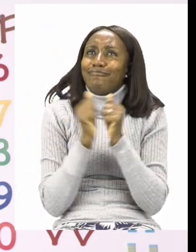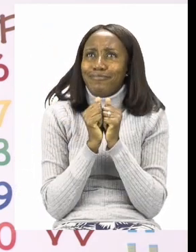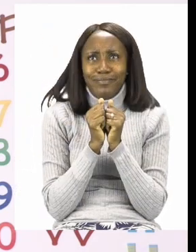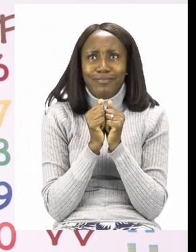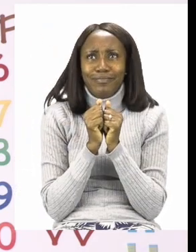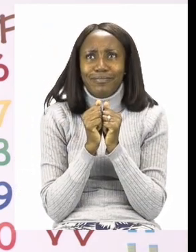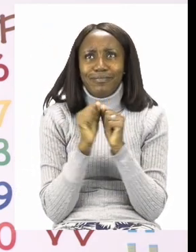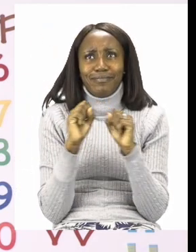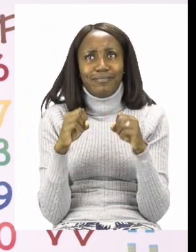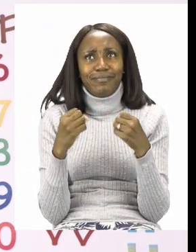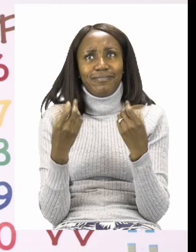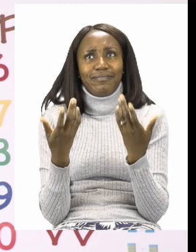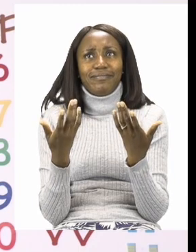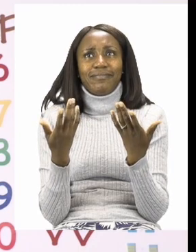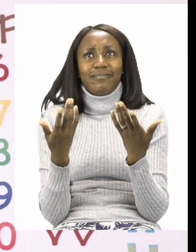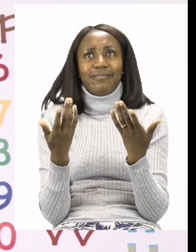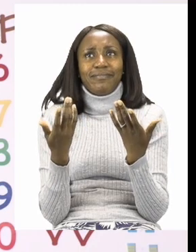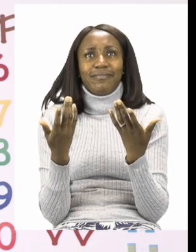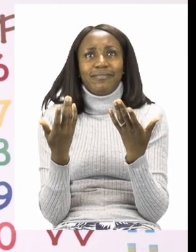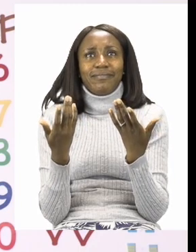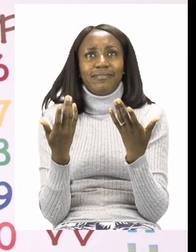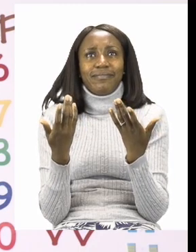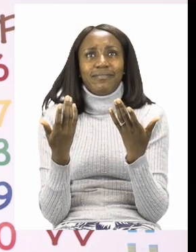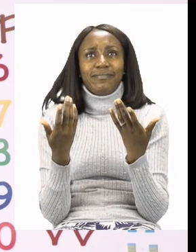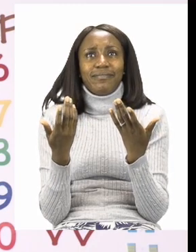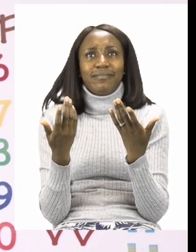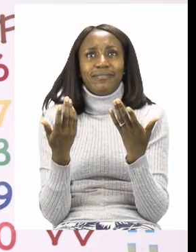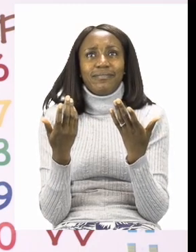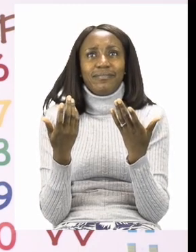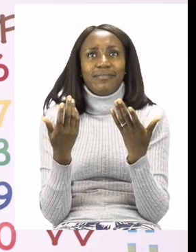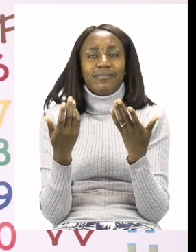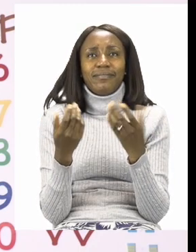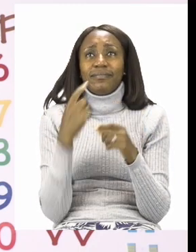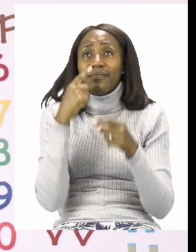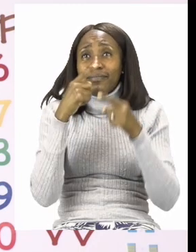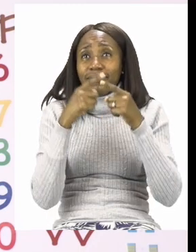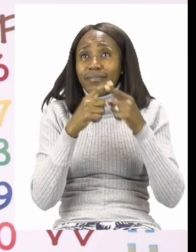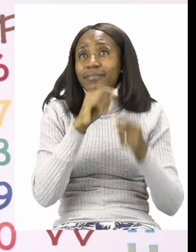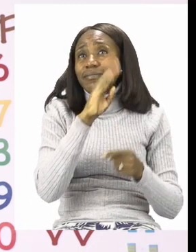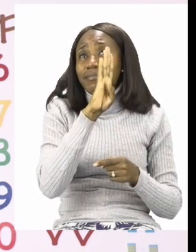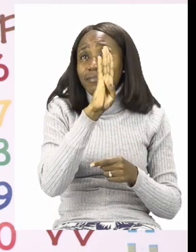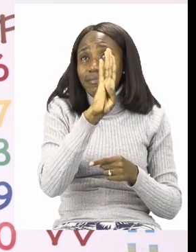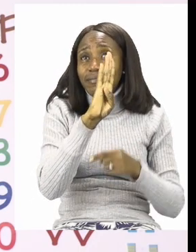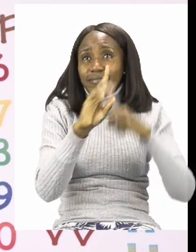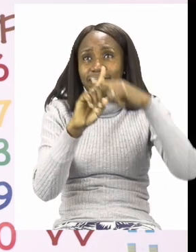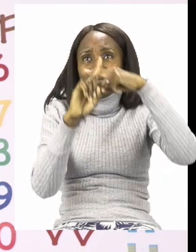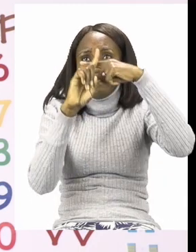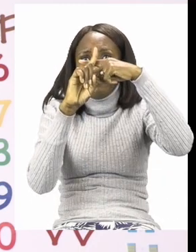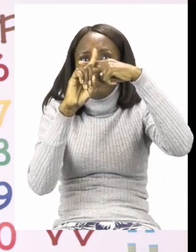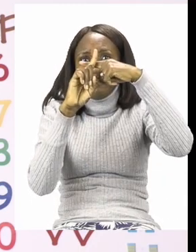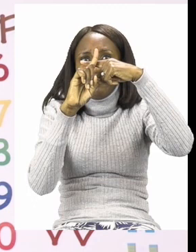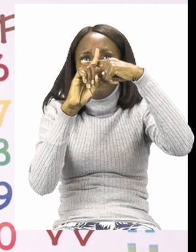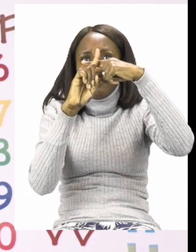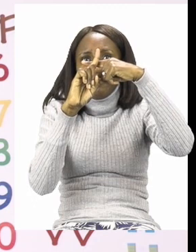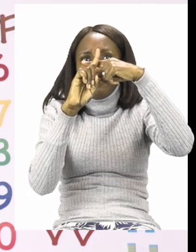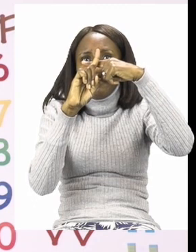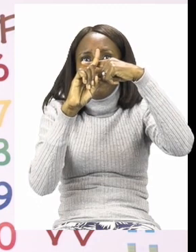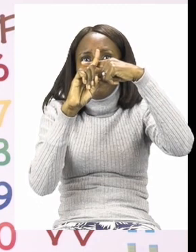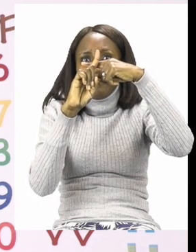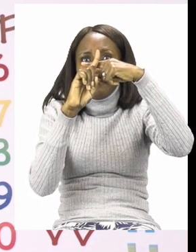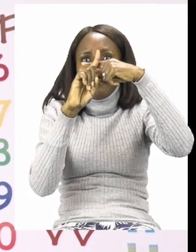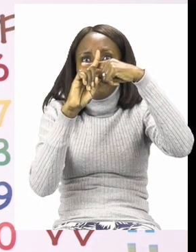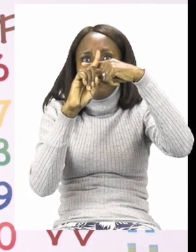the 2. So we say 4 times 1,